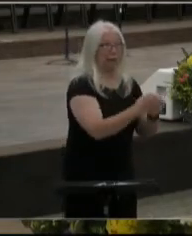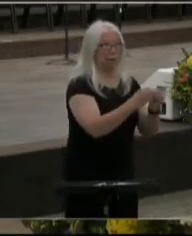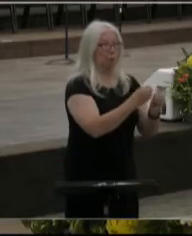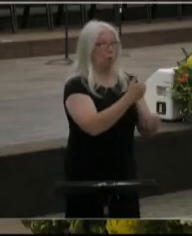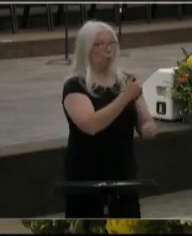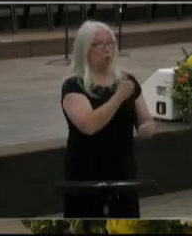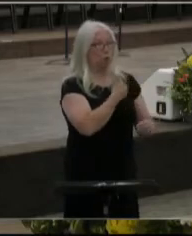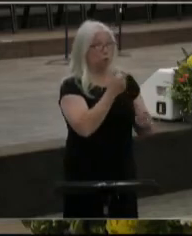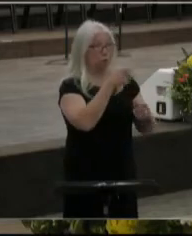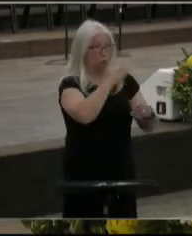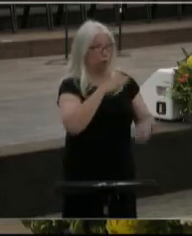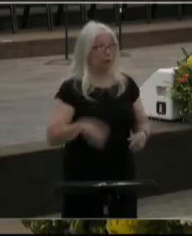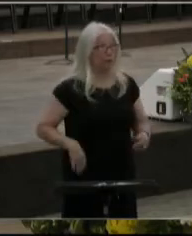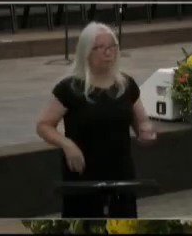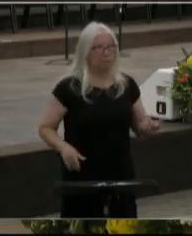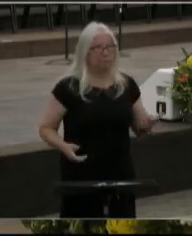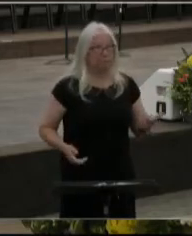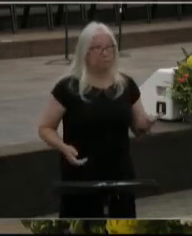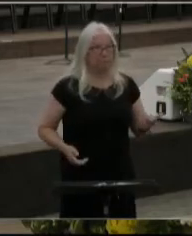to Christ?